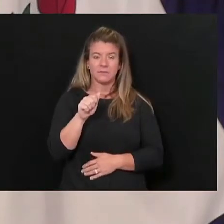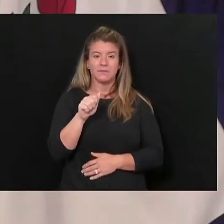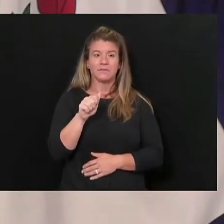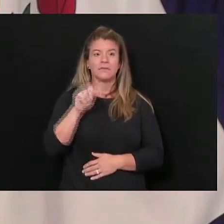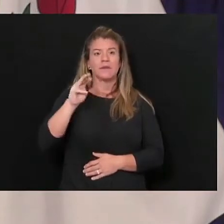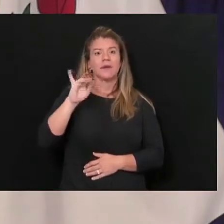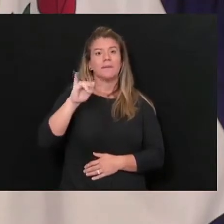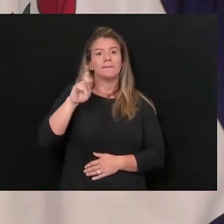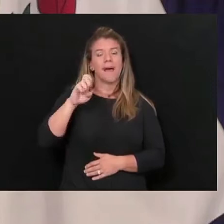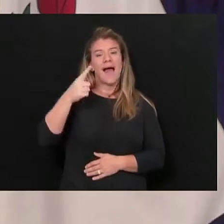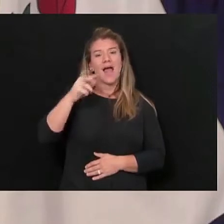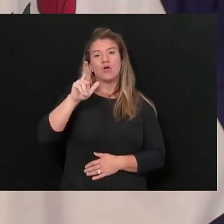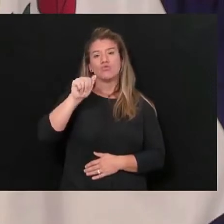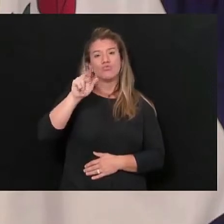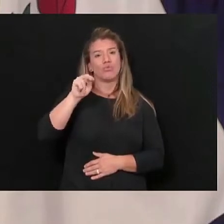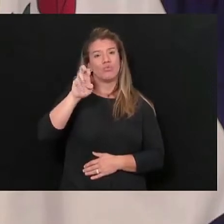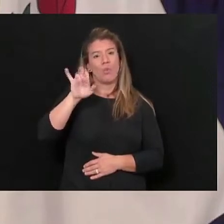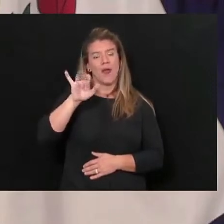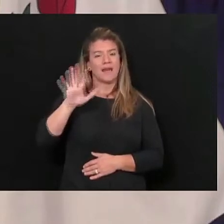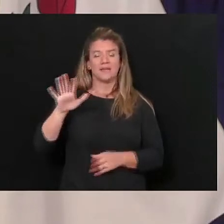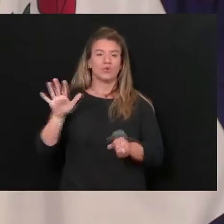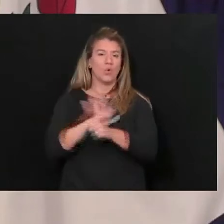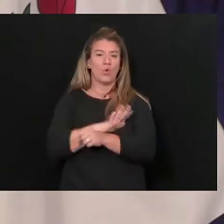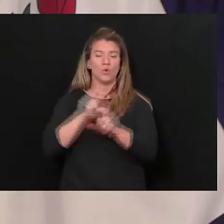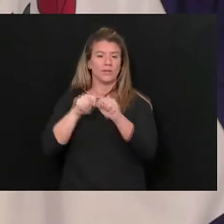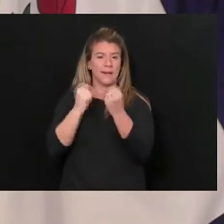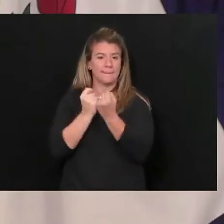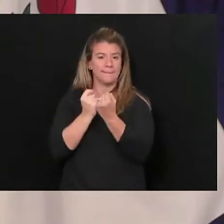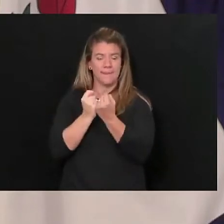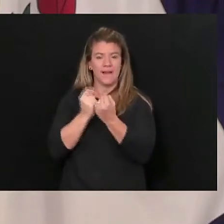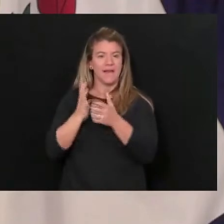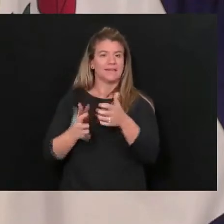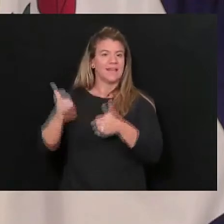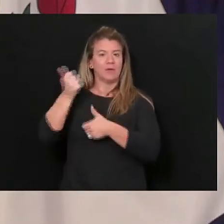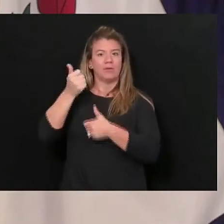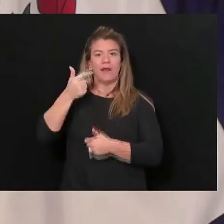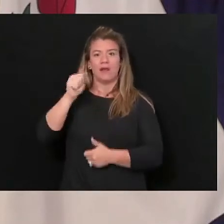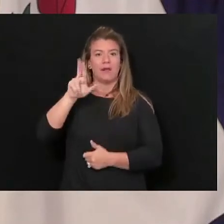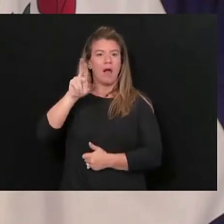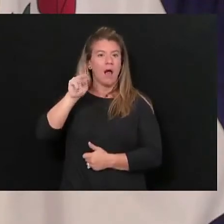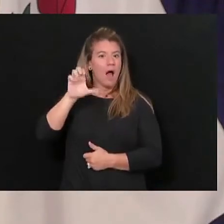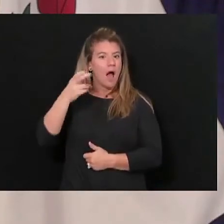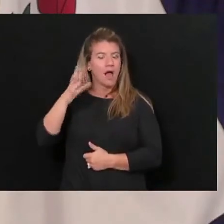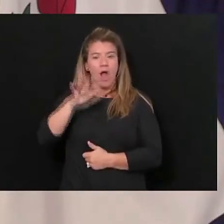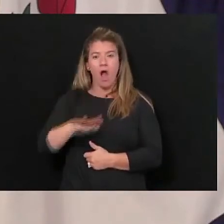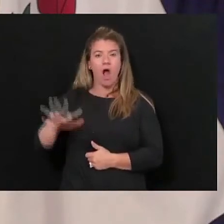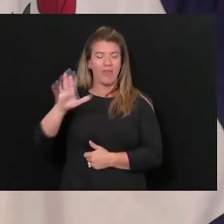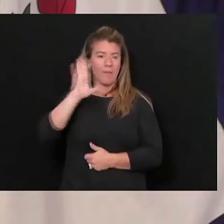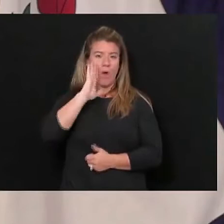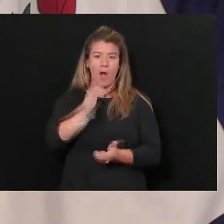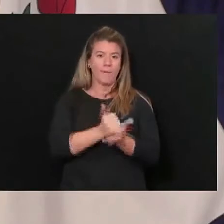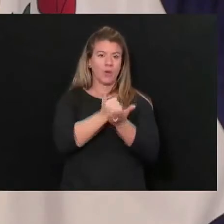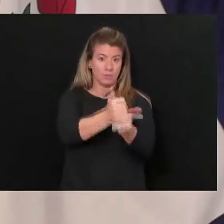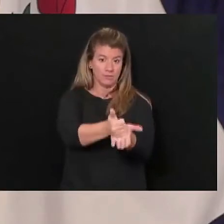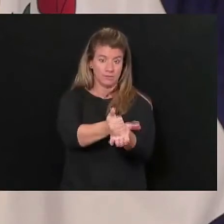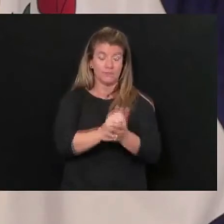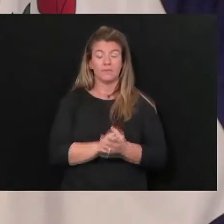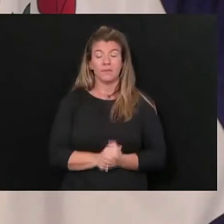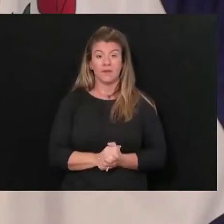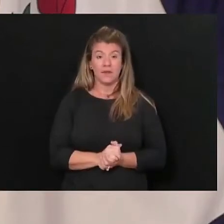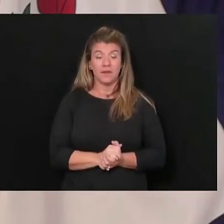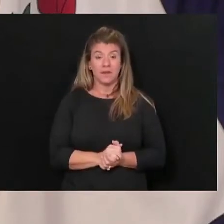Mike Graney and the whole team over there at Commerce, Secretary Gaunch and everybody will assist you and help you. In all of